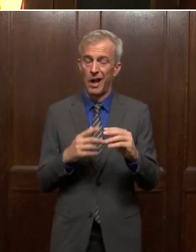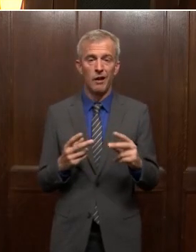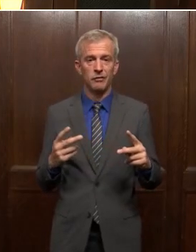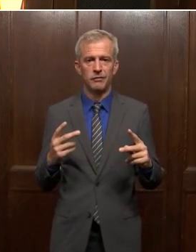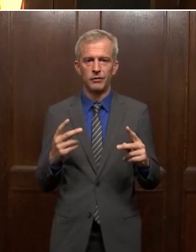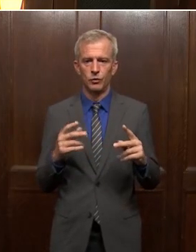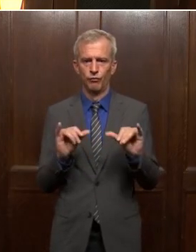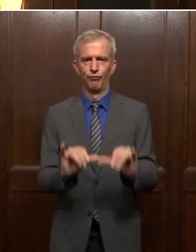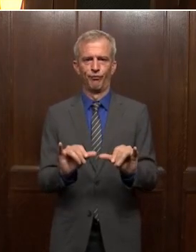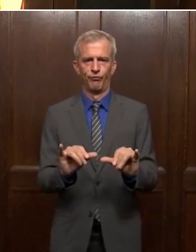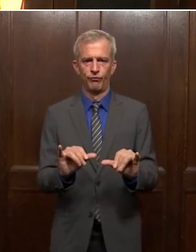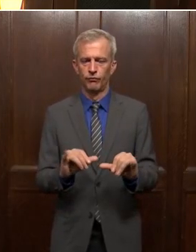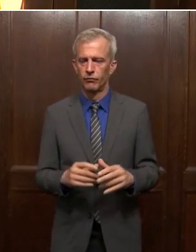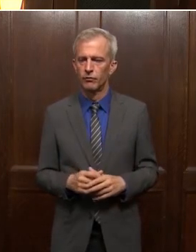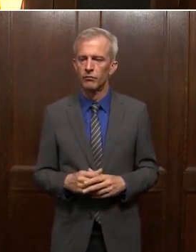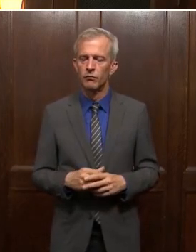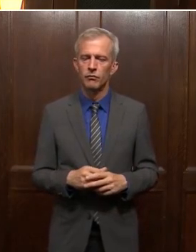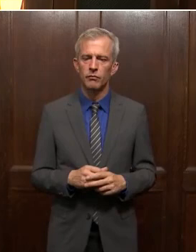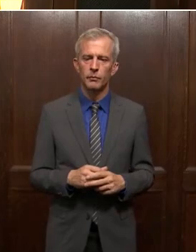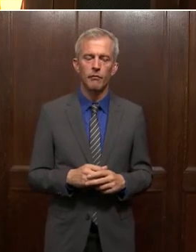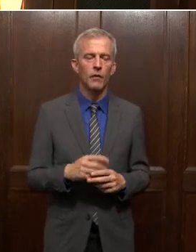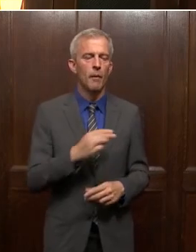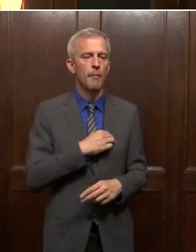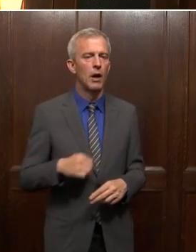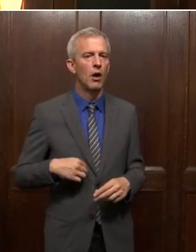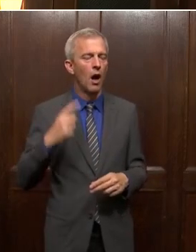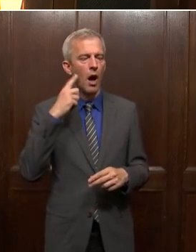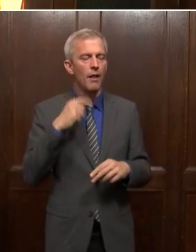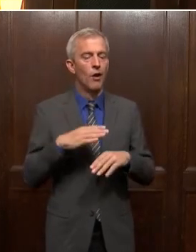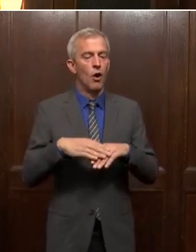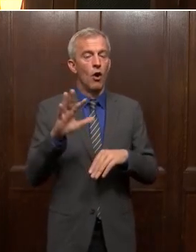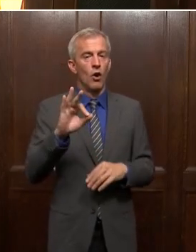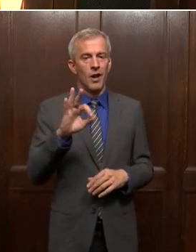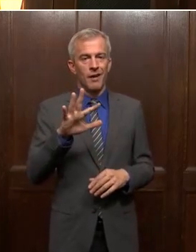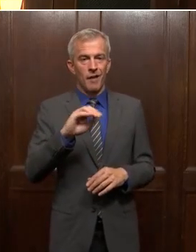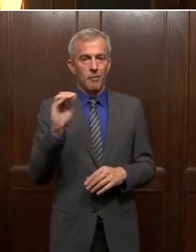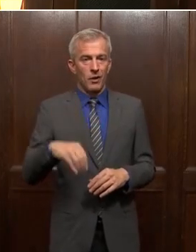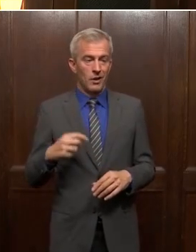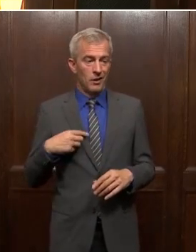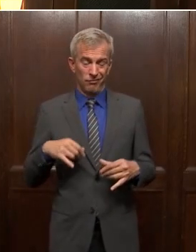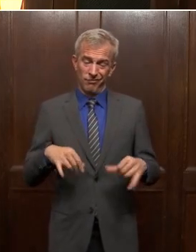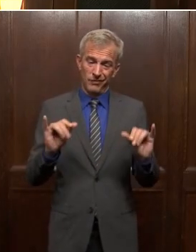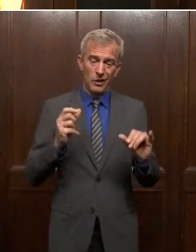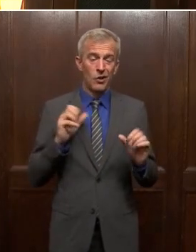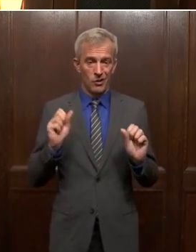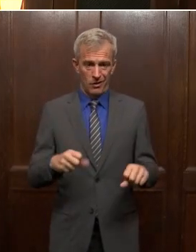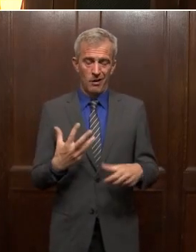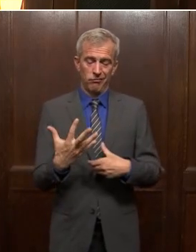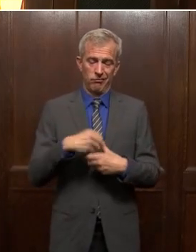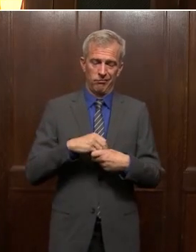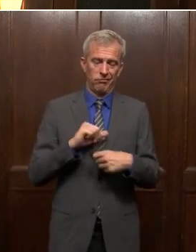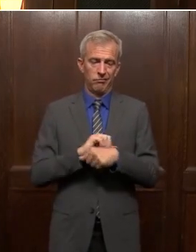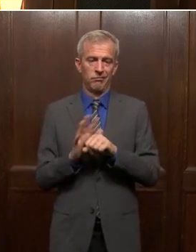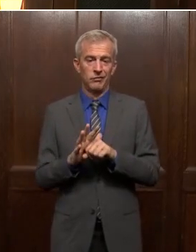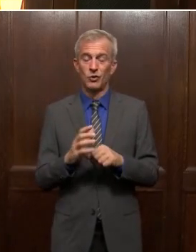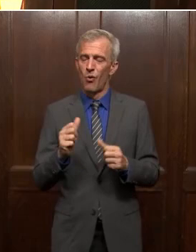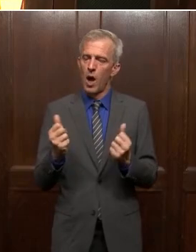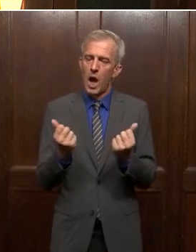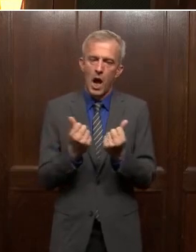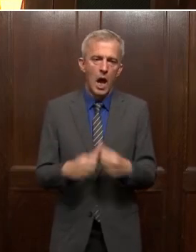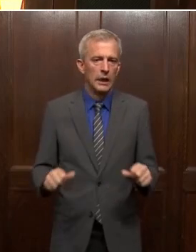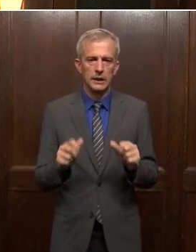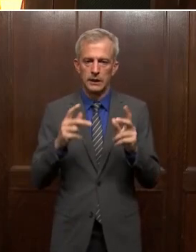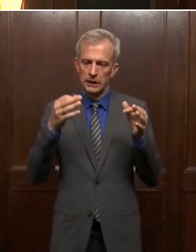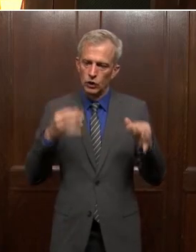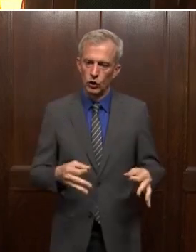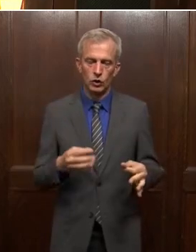think it suggests that 95% of us are still vulnerable, more than 95%. And so any moves that we make, we'll have to make very carefully. We're